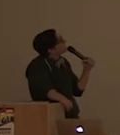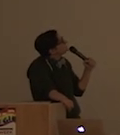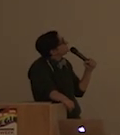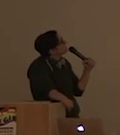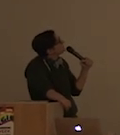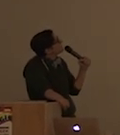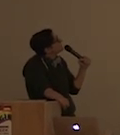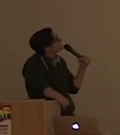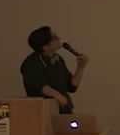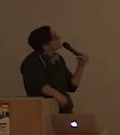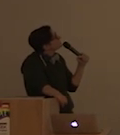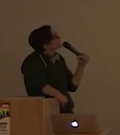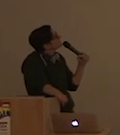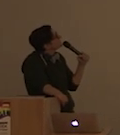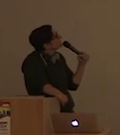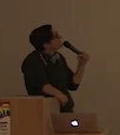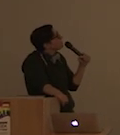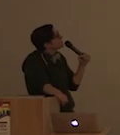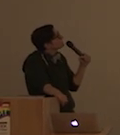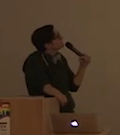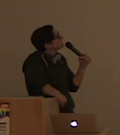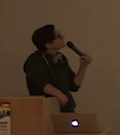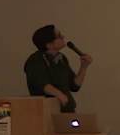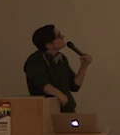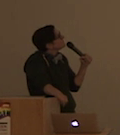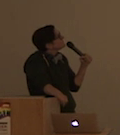alt-right, voice, default.